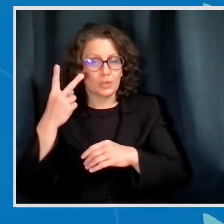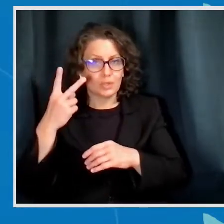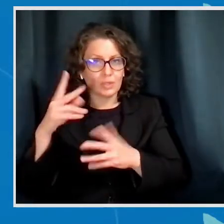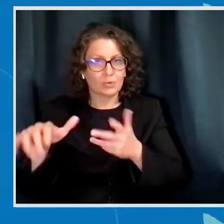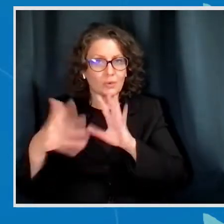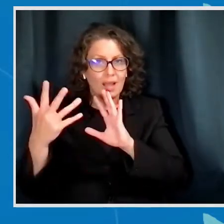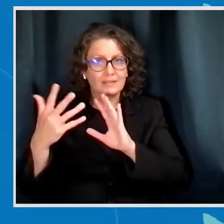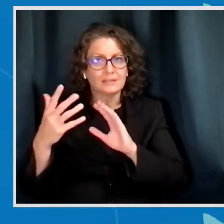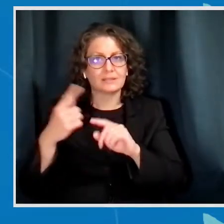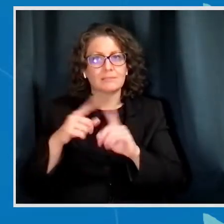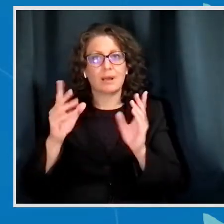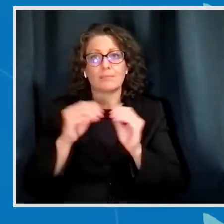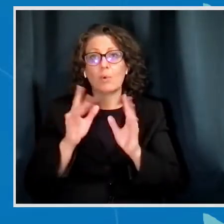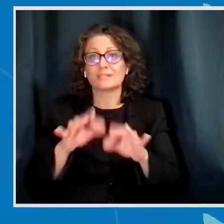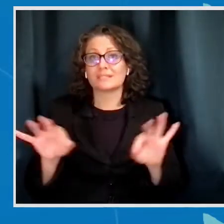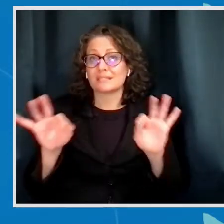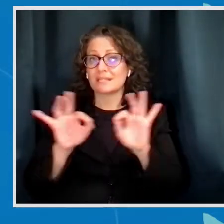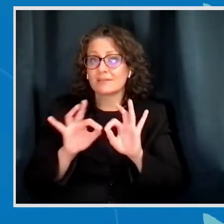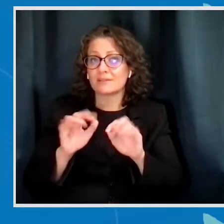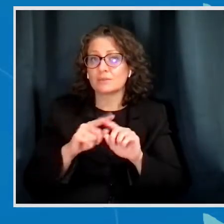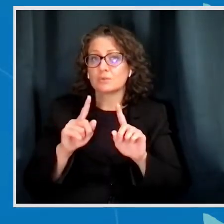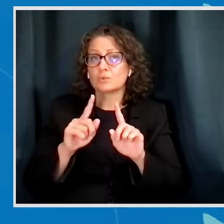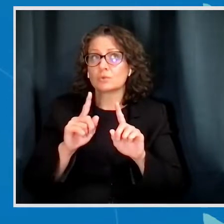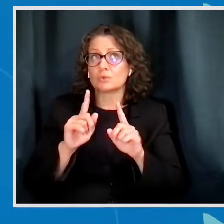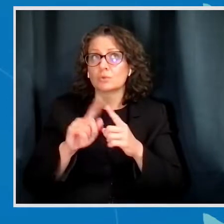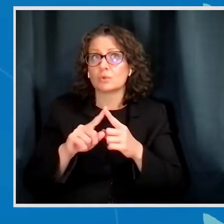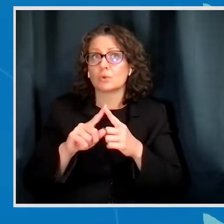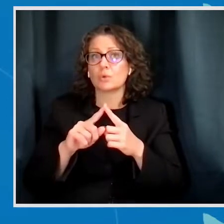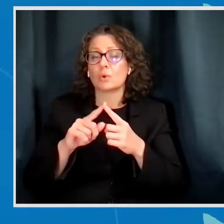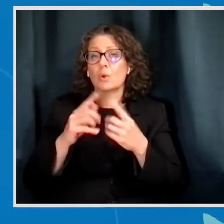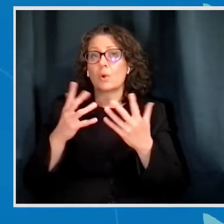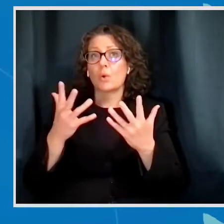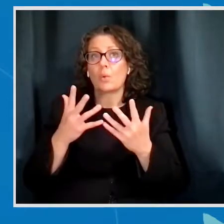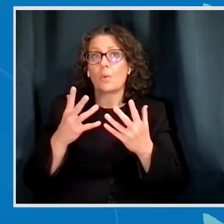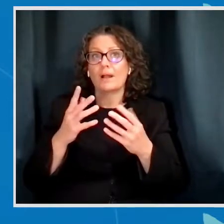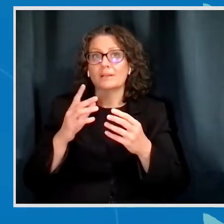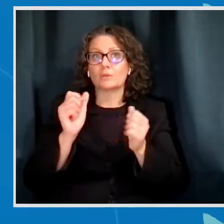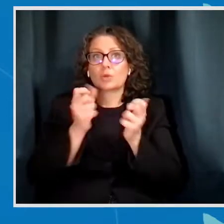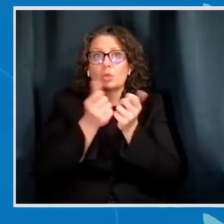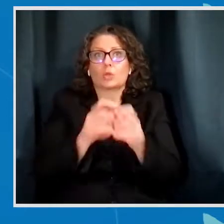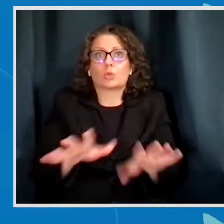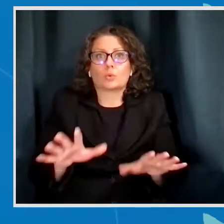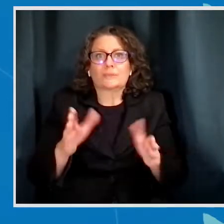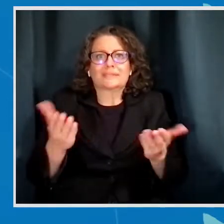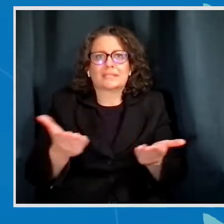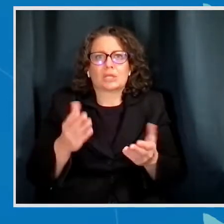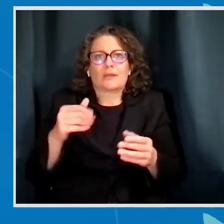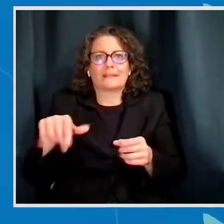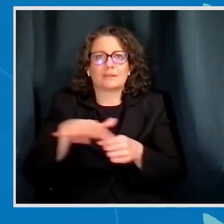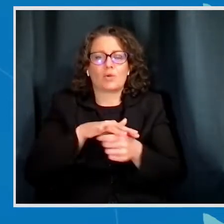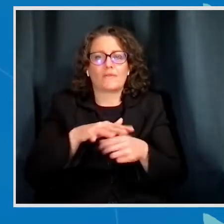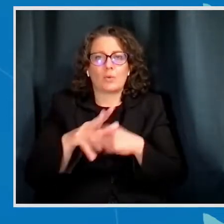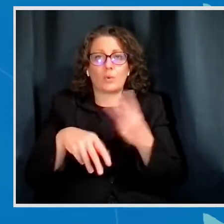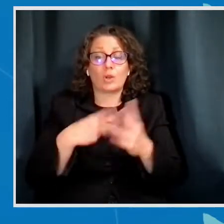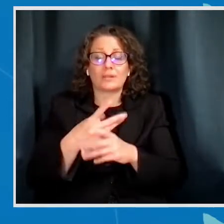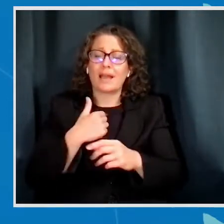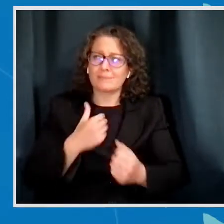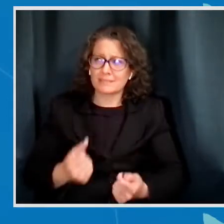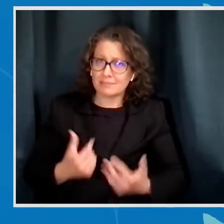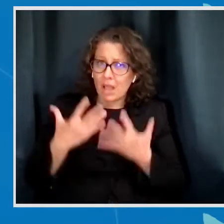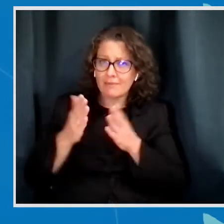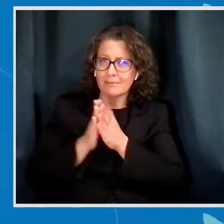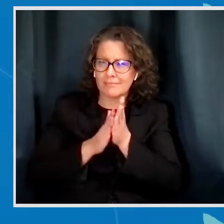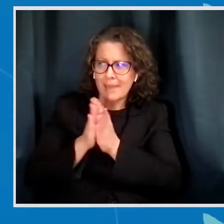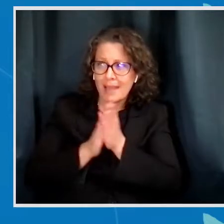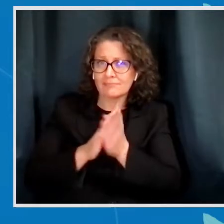significance to what's at stake in this part of the world. I've been inspired by the passion and the commitments over the